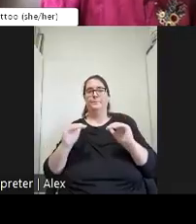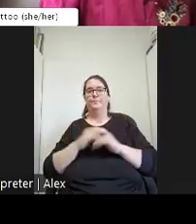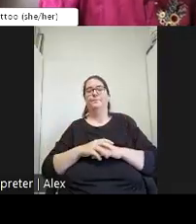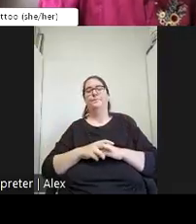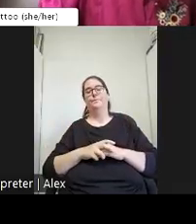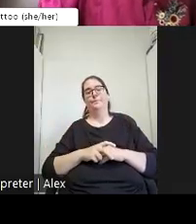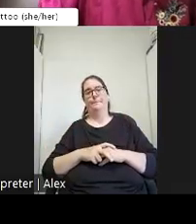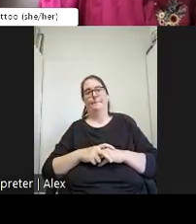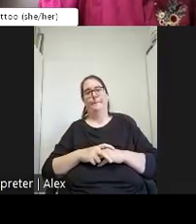slide.